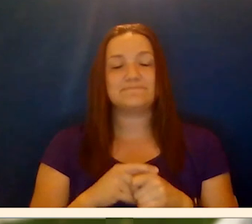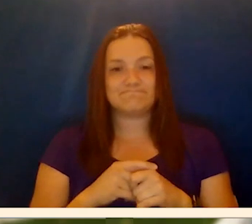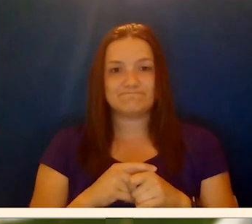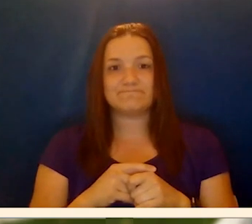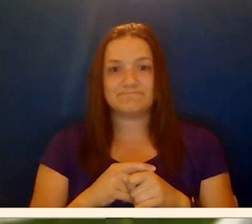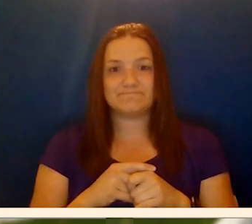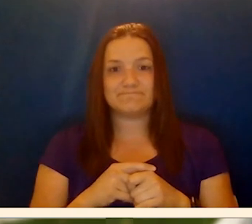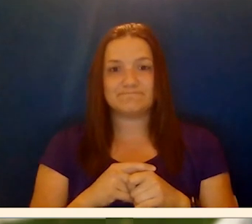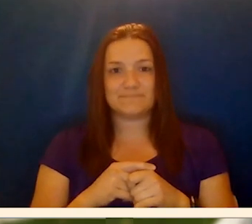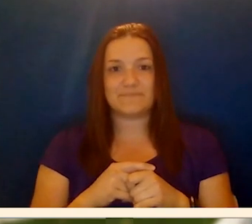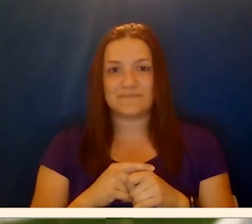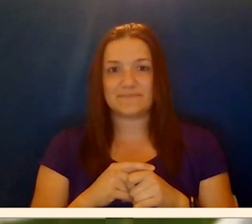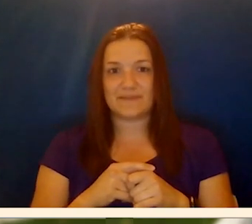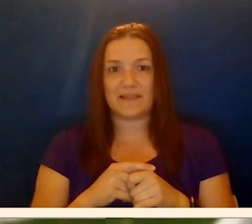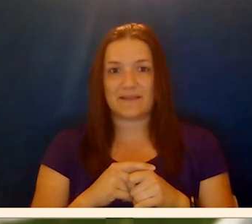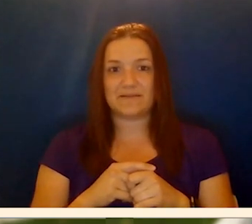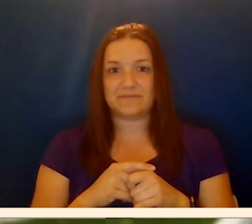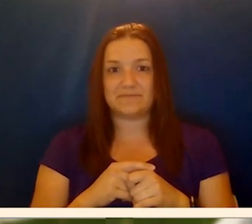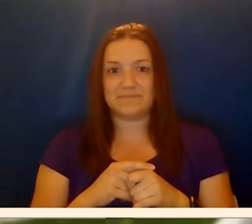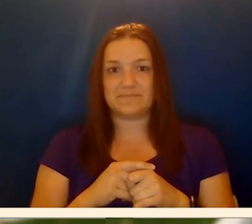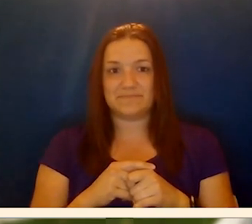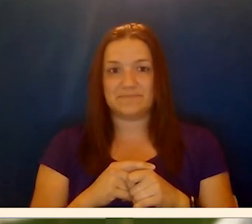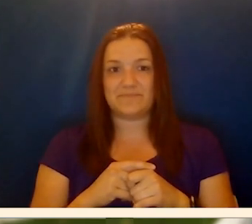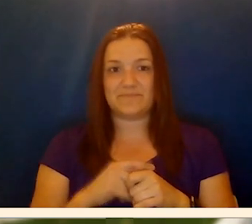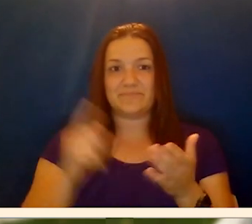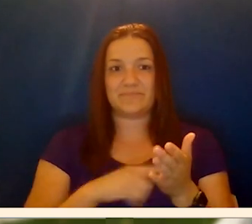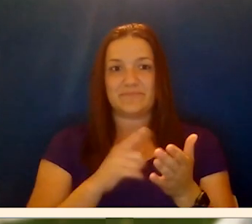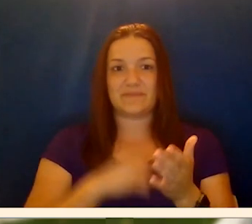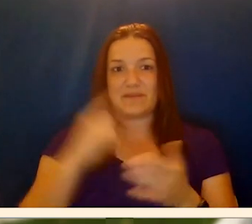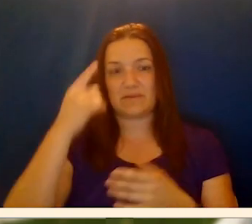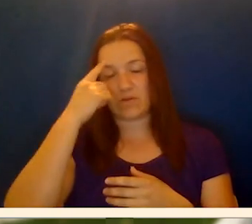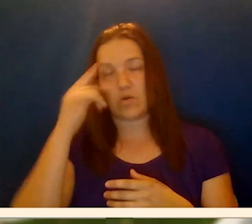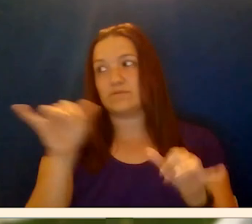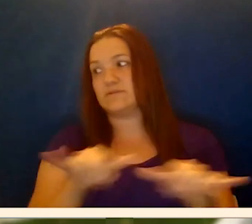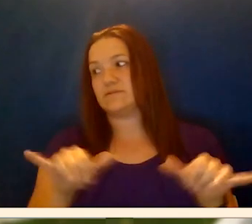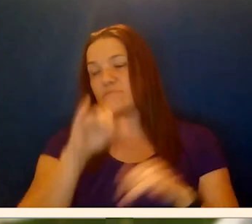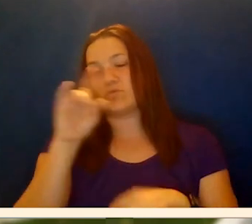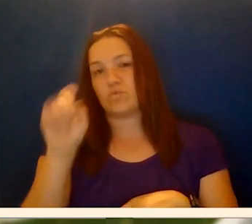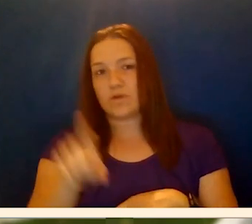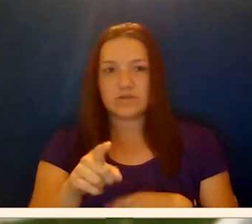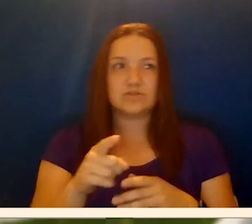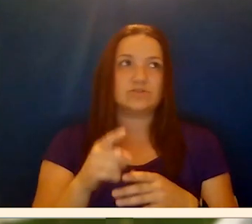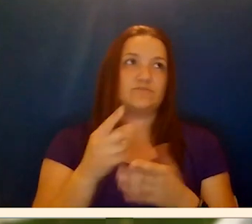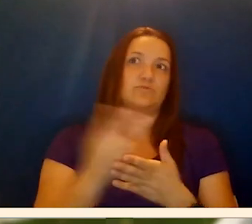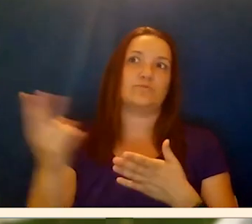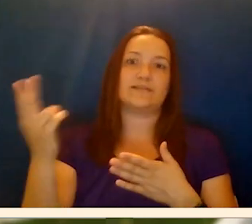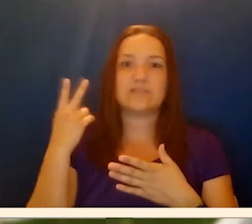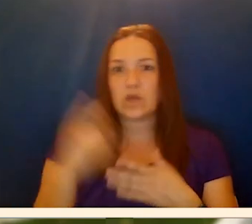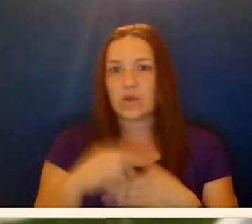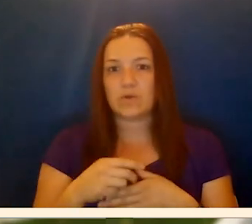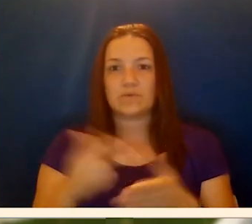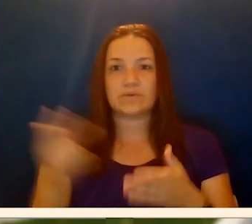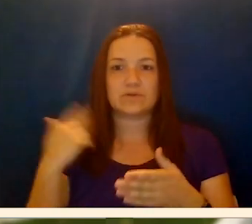were on two weeks ago. Never a dull moment, that's for You know, certain. you sometimes think, oh, well, this is the same question that was asked a couple of weeks ago, but today